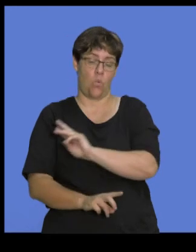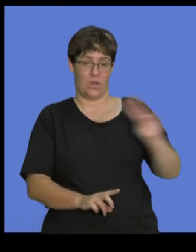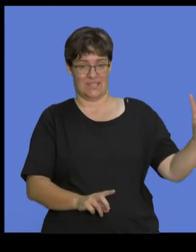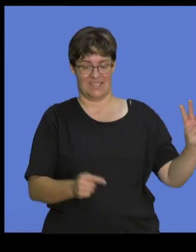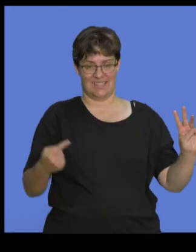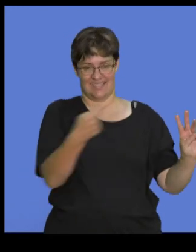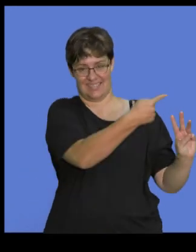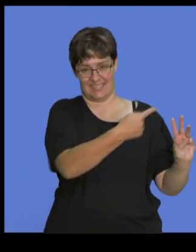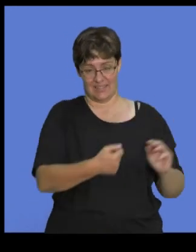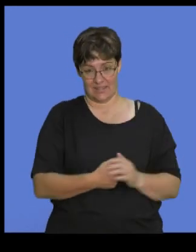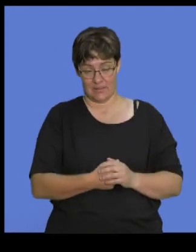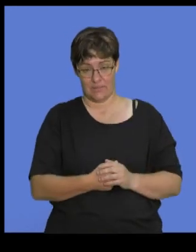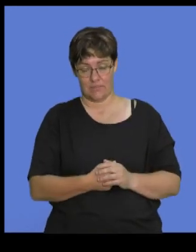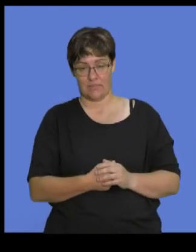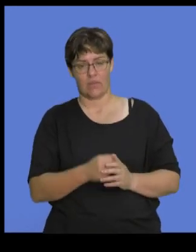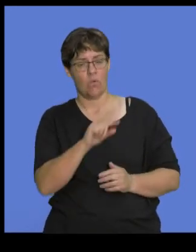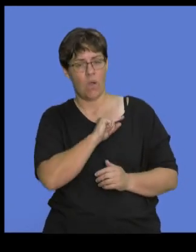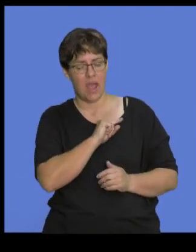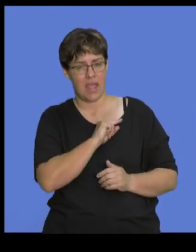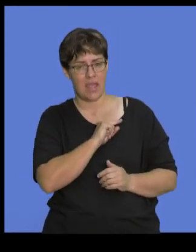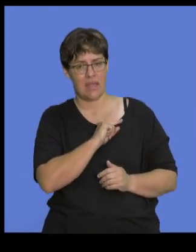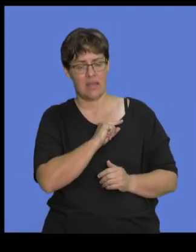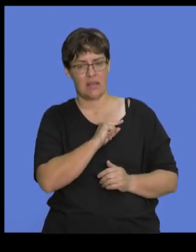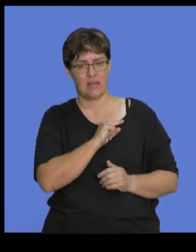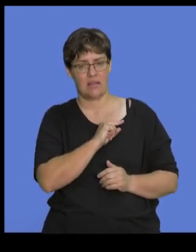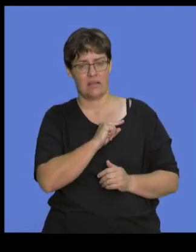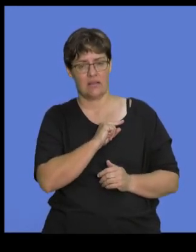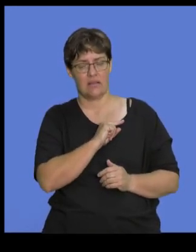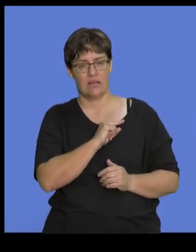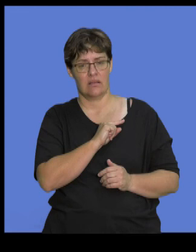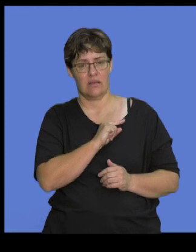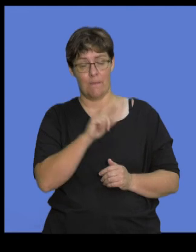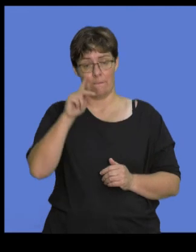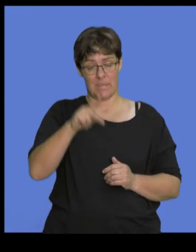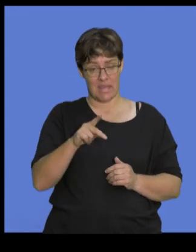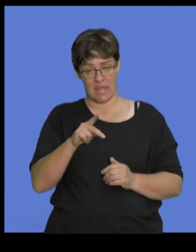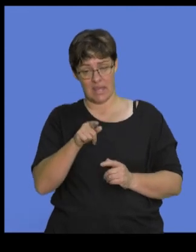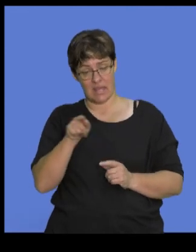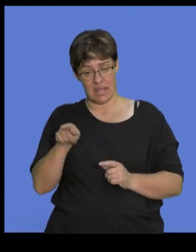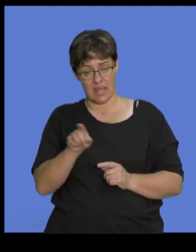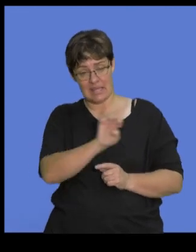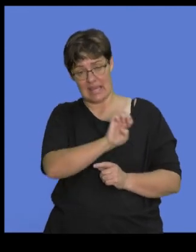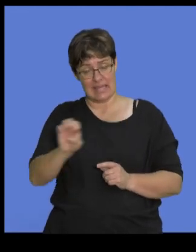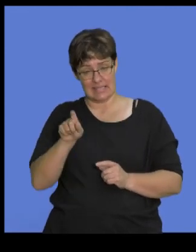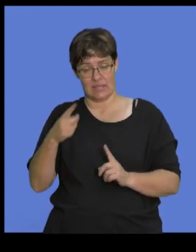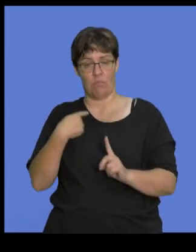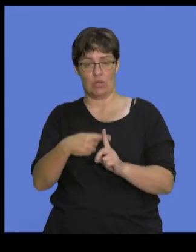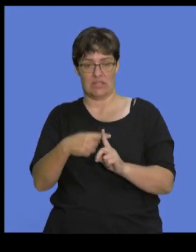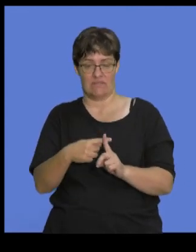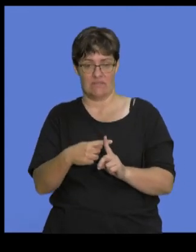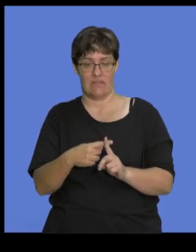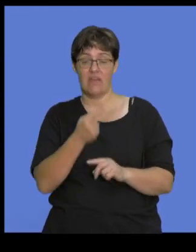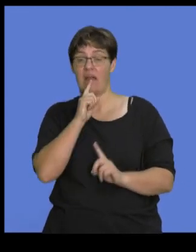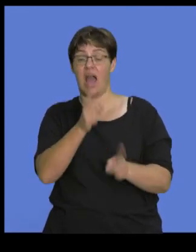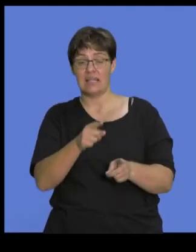actually west in terms of direction, okay? Because we said that if towards P is east, which